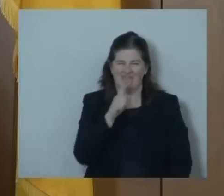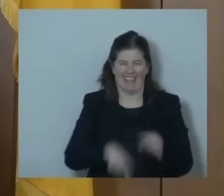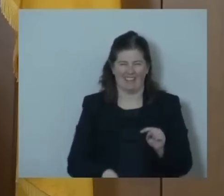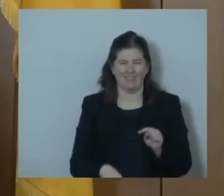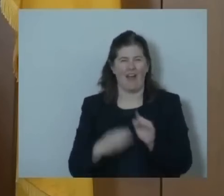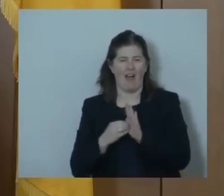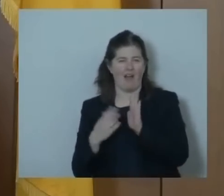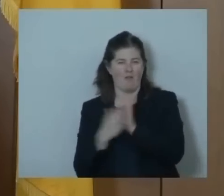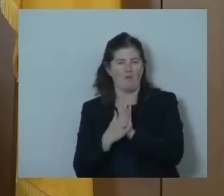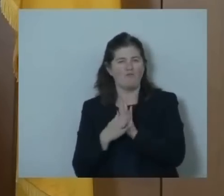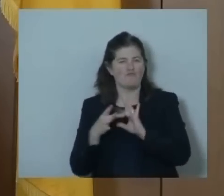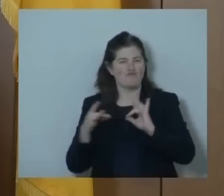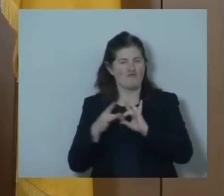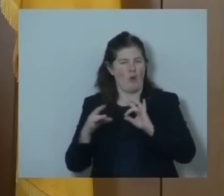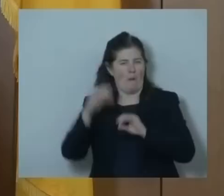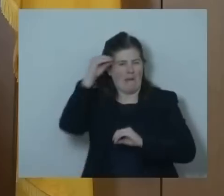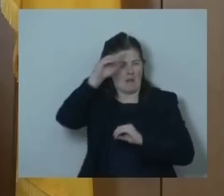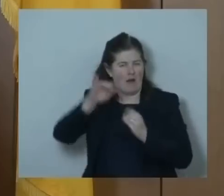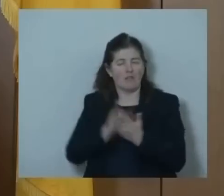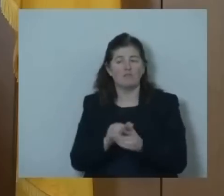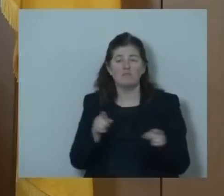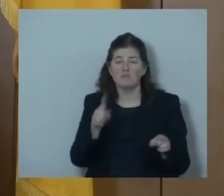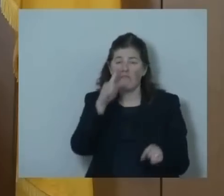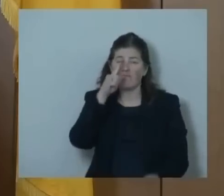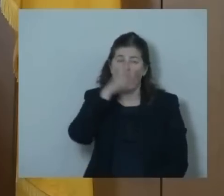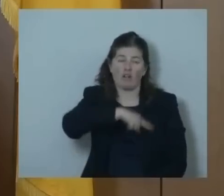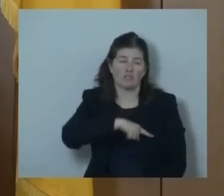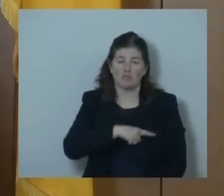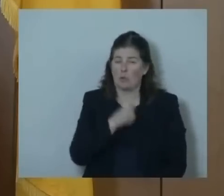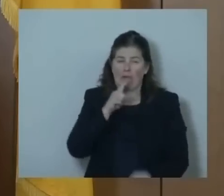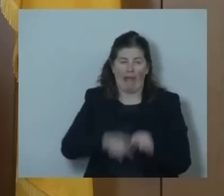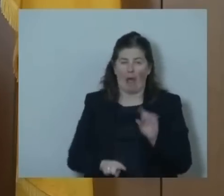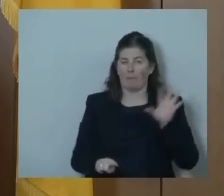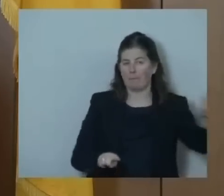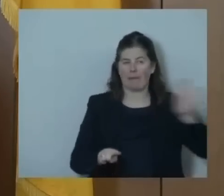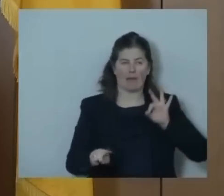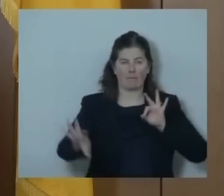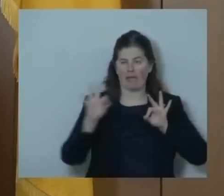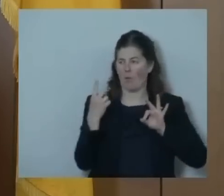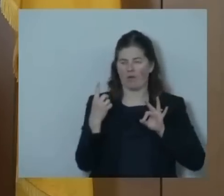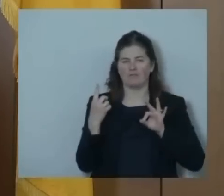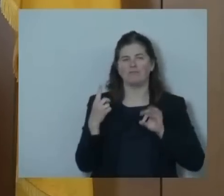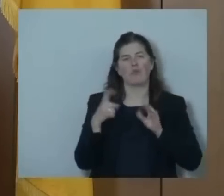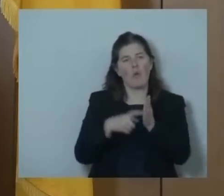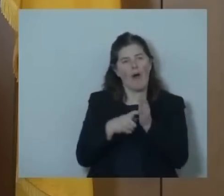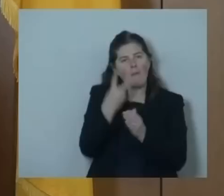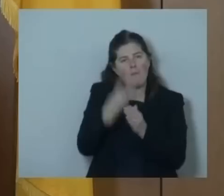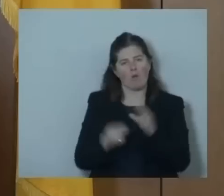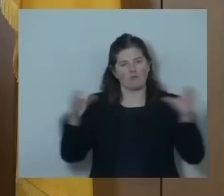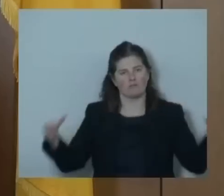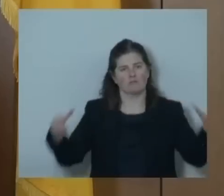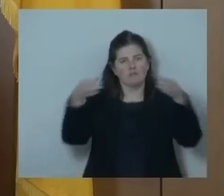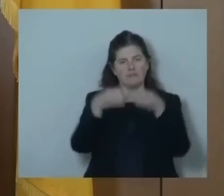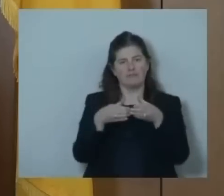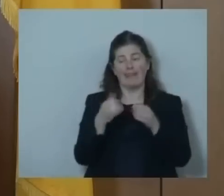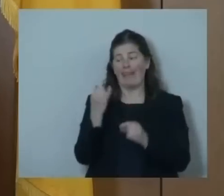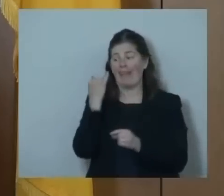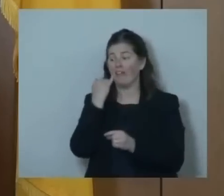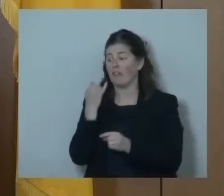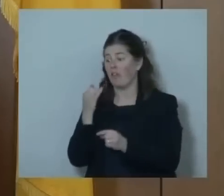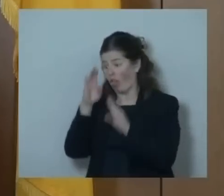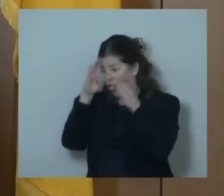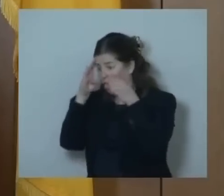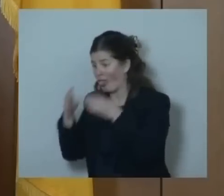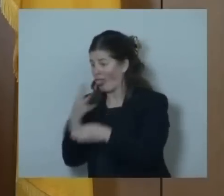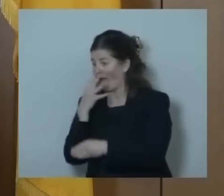wrote an op-ed about this, it's a false choice, right? You do one thing, you bulge out a problem someplace else. You